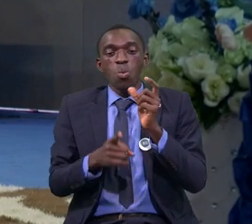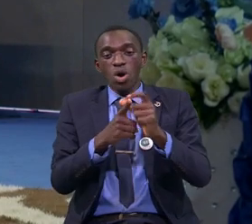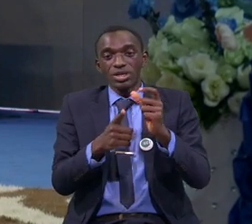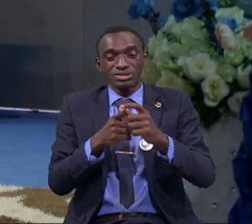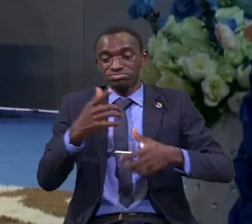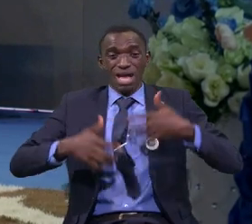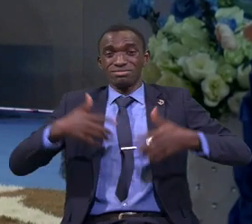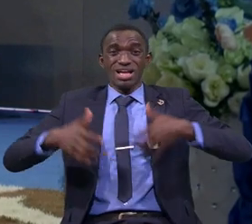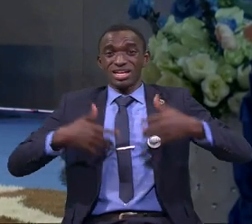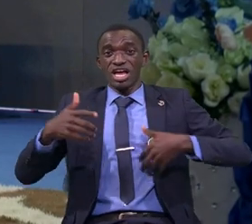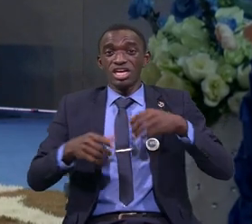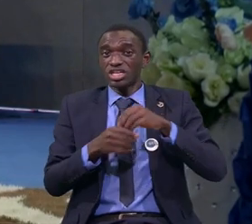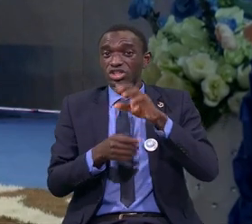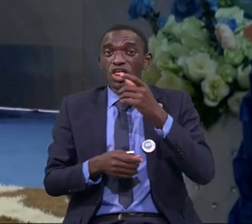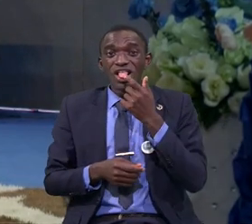the tongue.